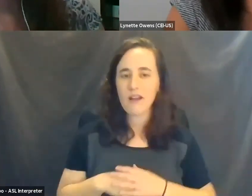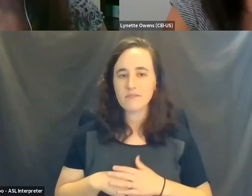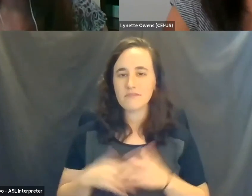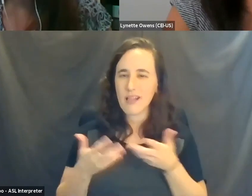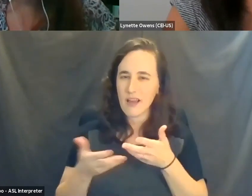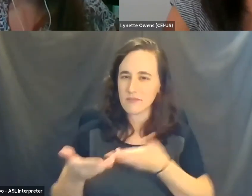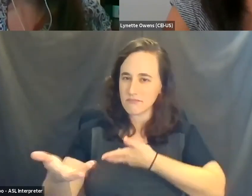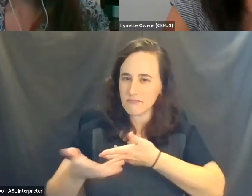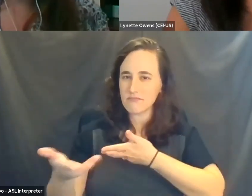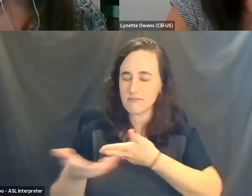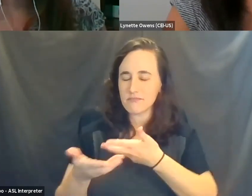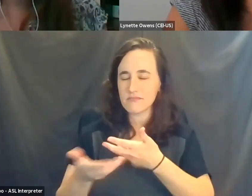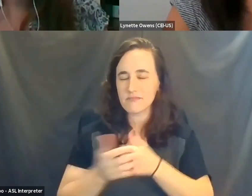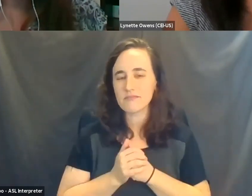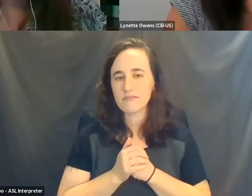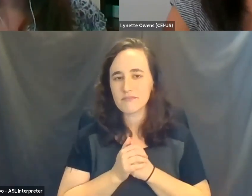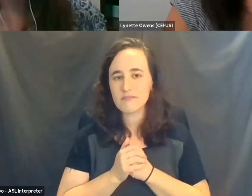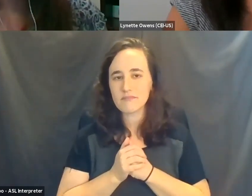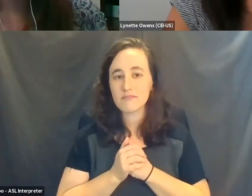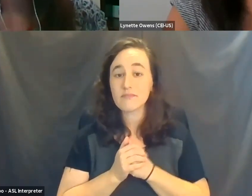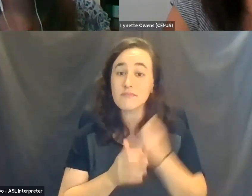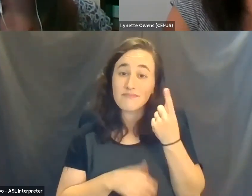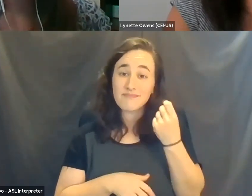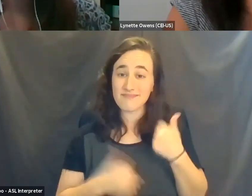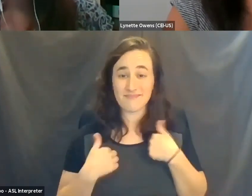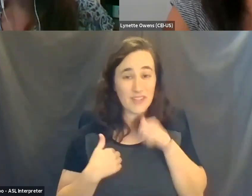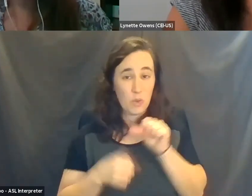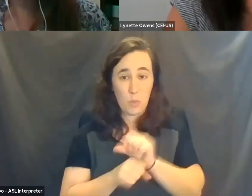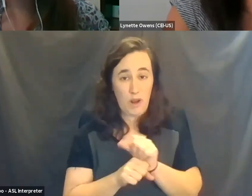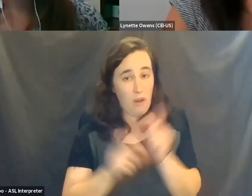And it was a lot. I mean, I don't work in a small school, but